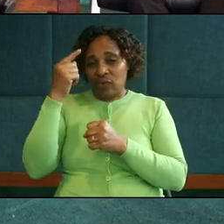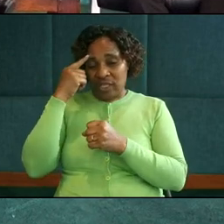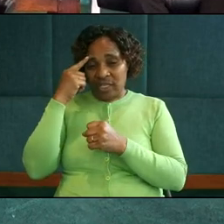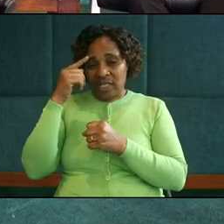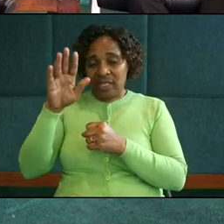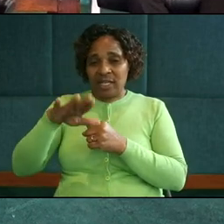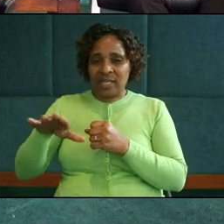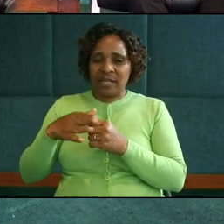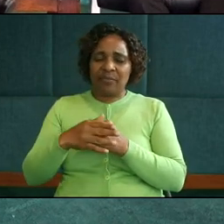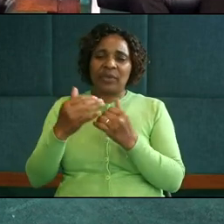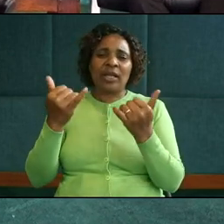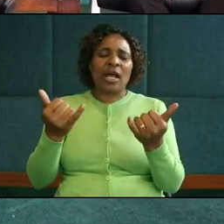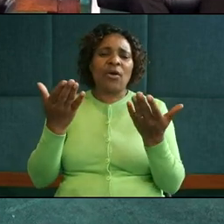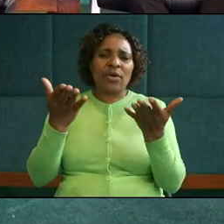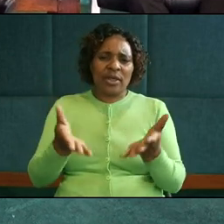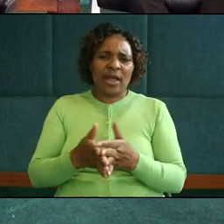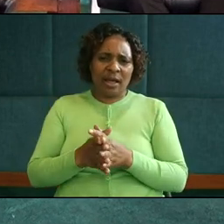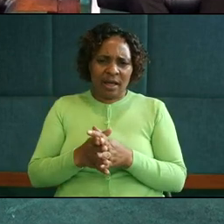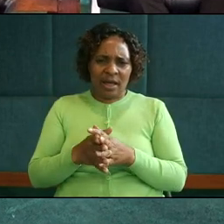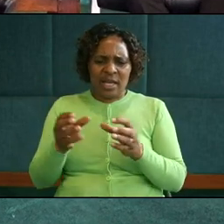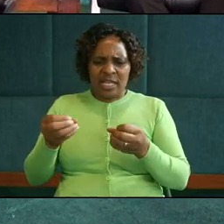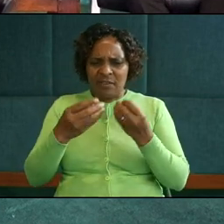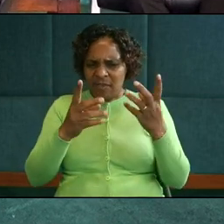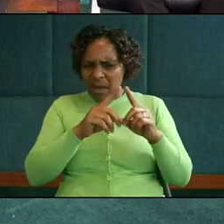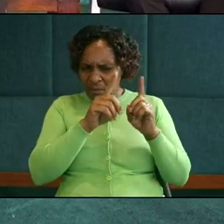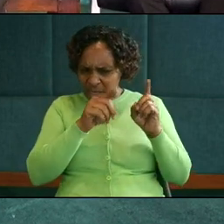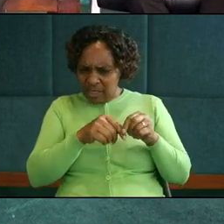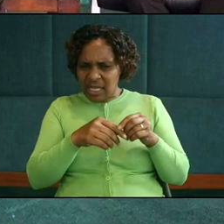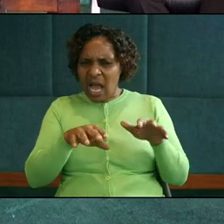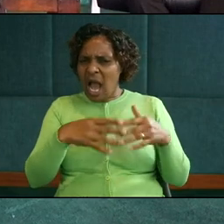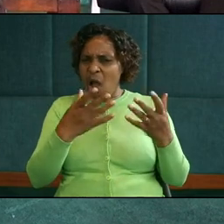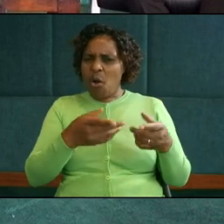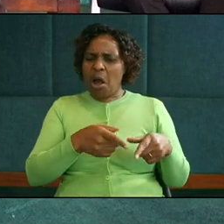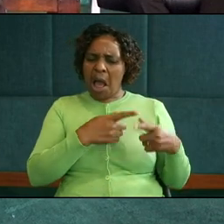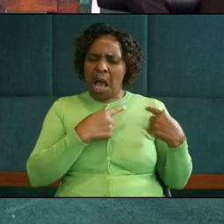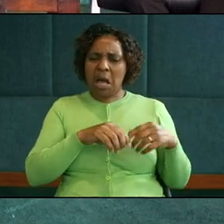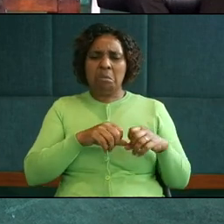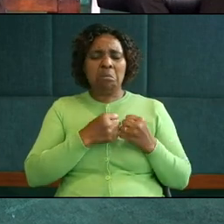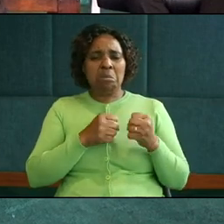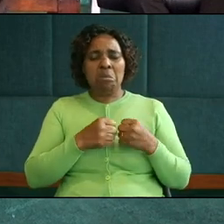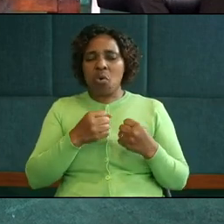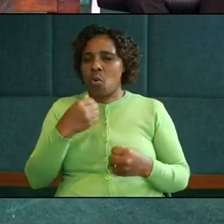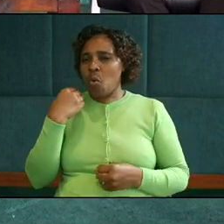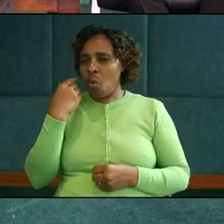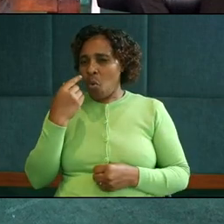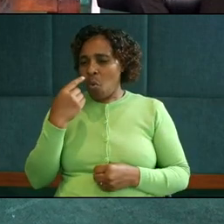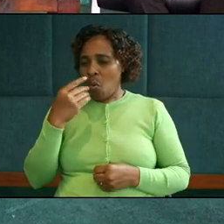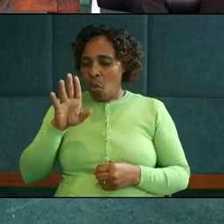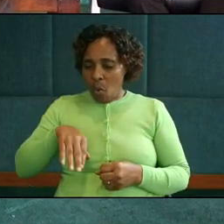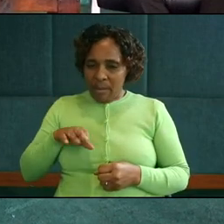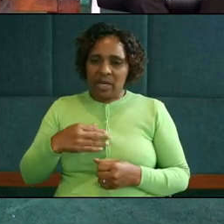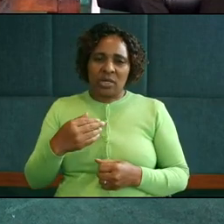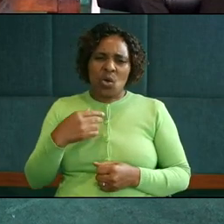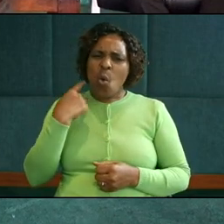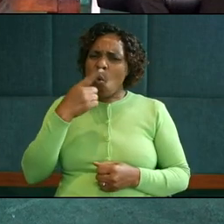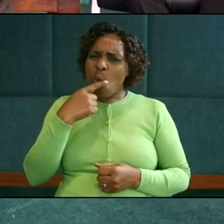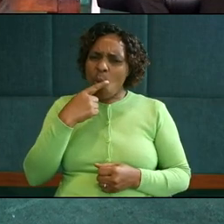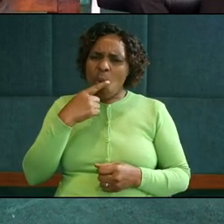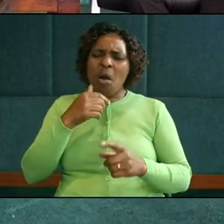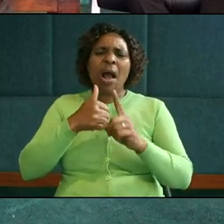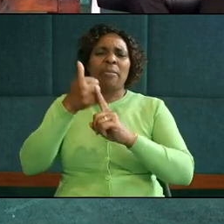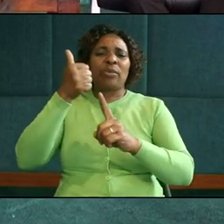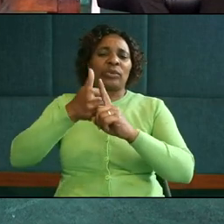And here it's painting the picture of a heartbroken woman, really, eh? who, you know, has been